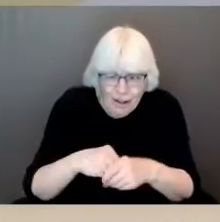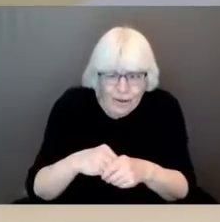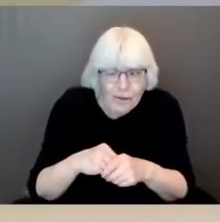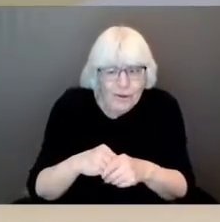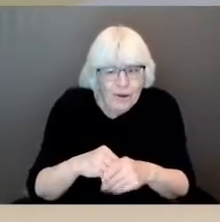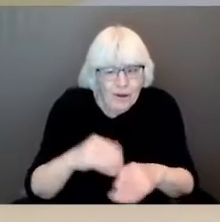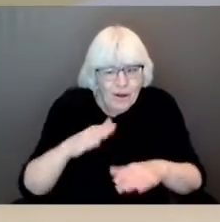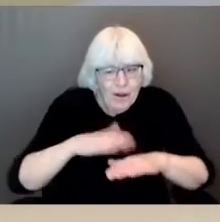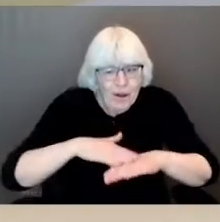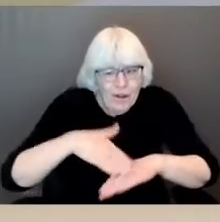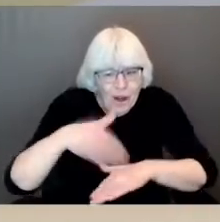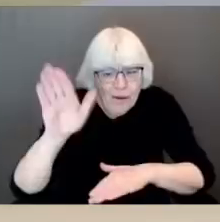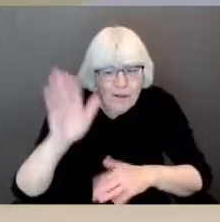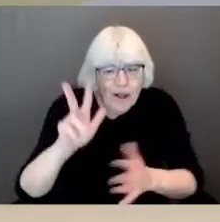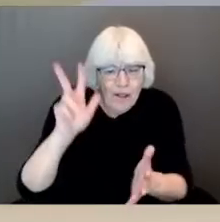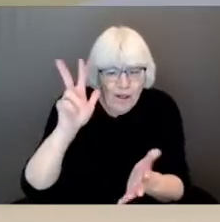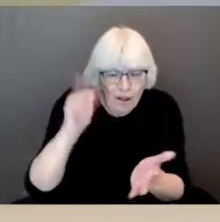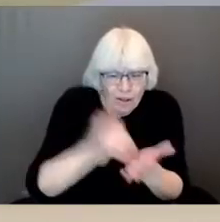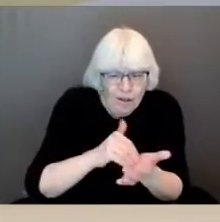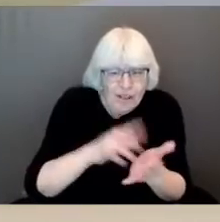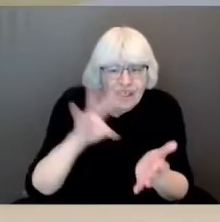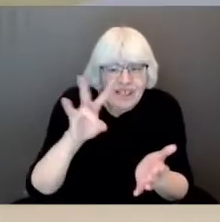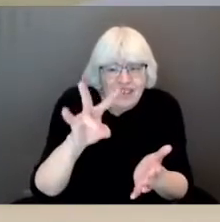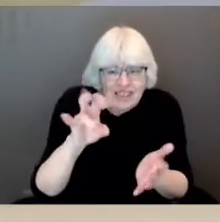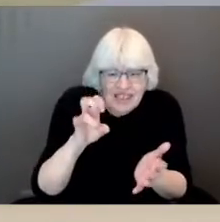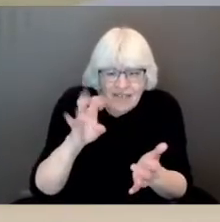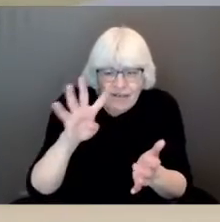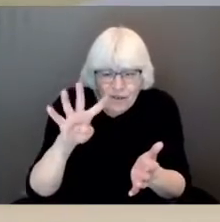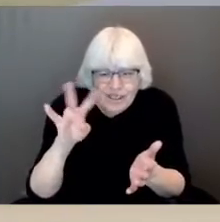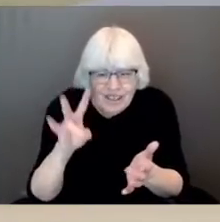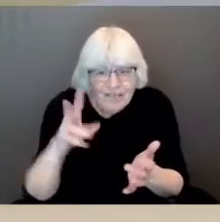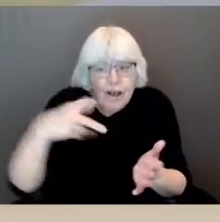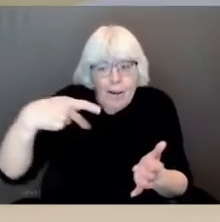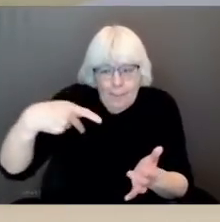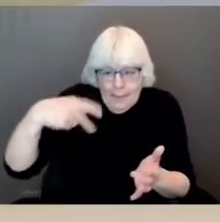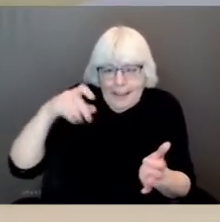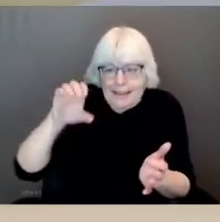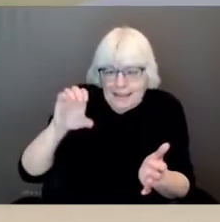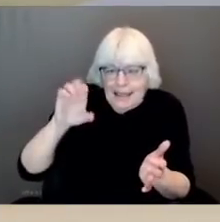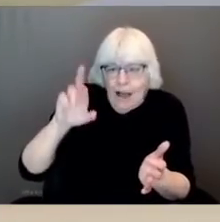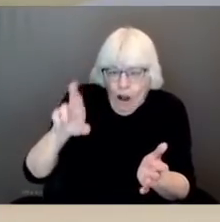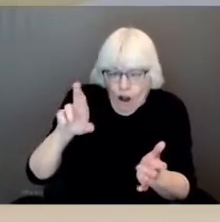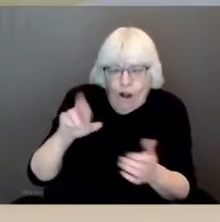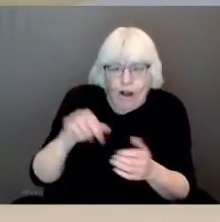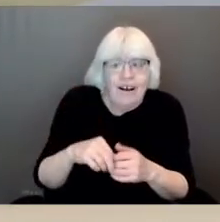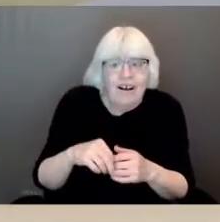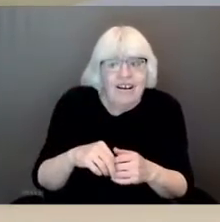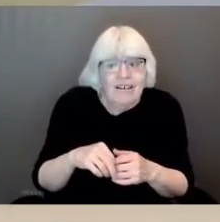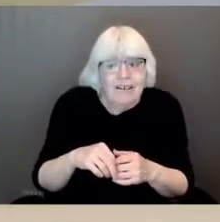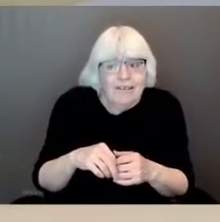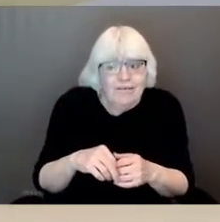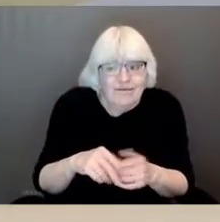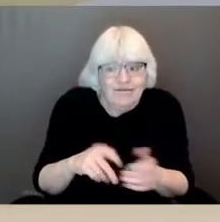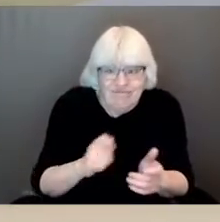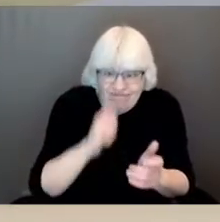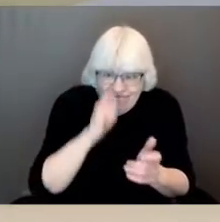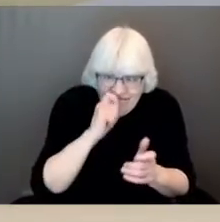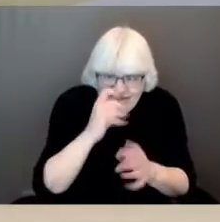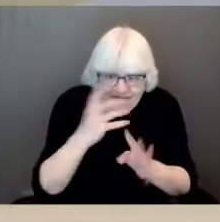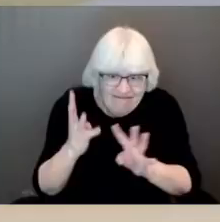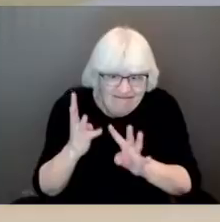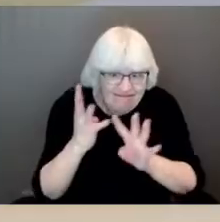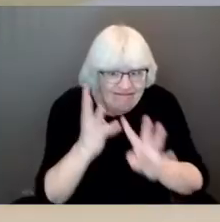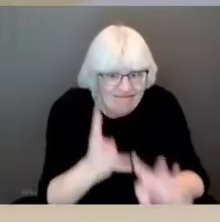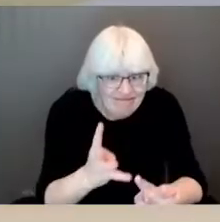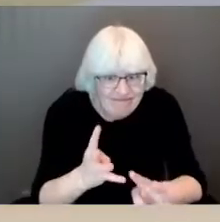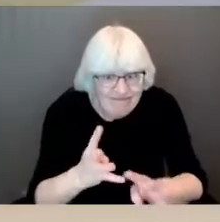3,747 PCR tests. So we are doing. Are they the rapid care tests at the points of entry when you're coming through Borden, or is it the swab?